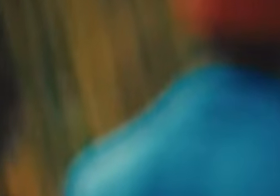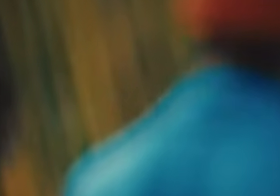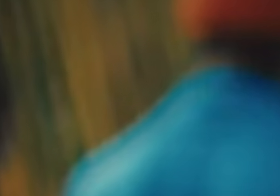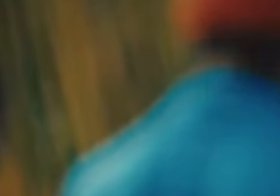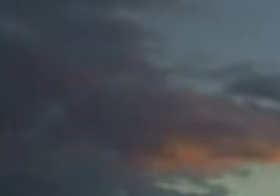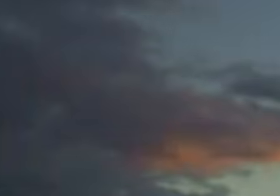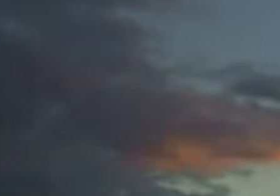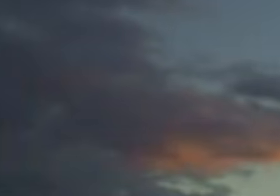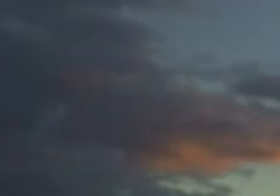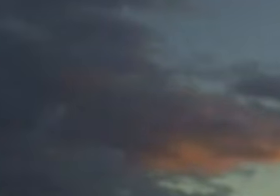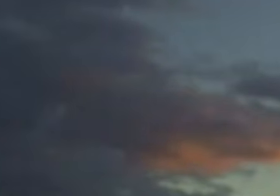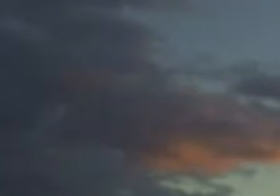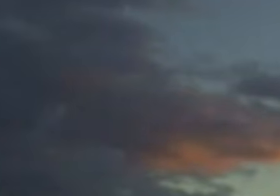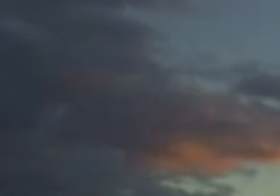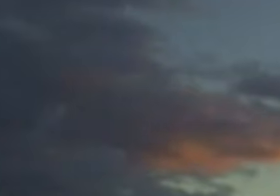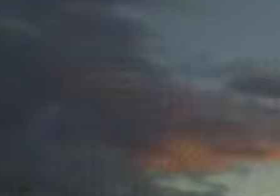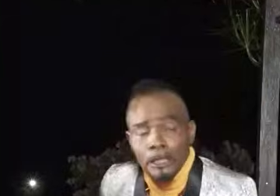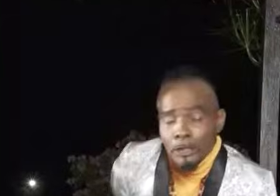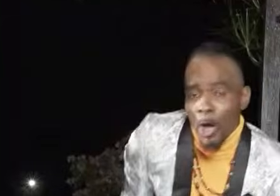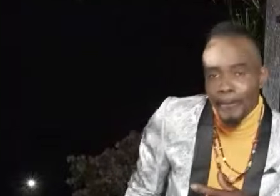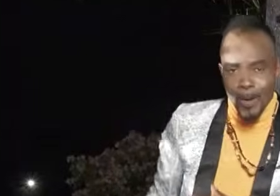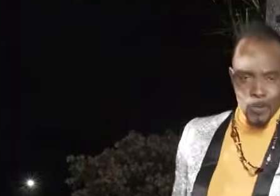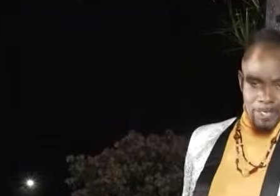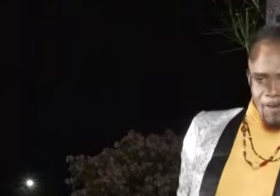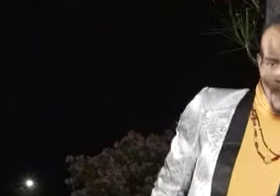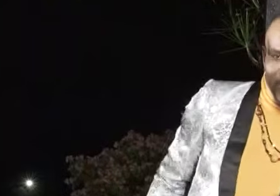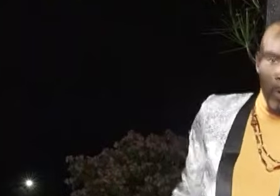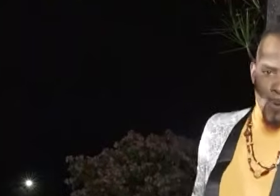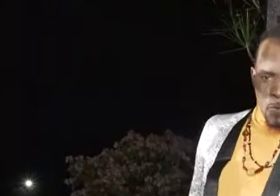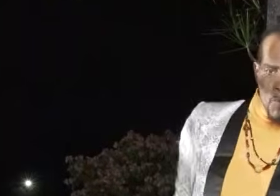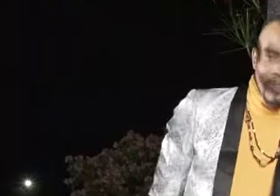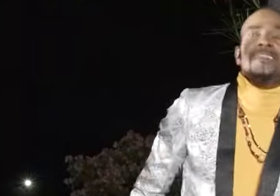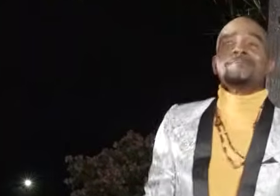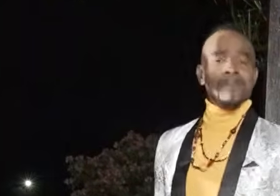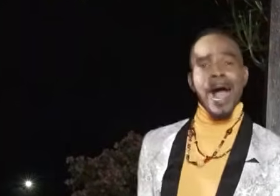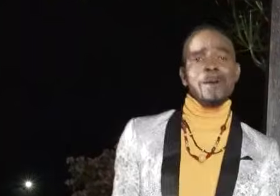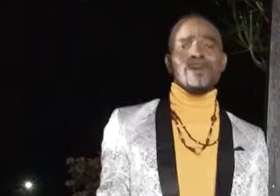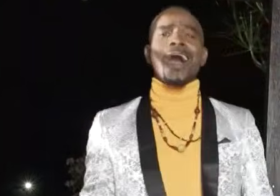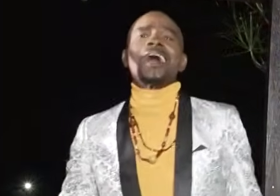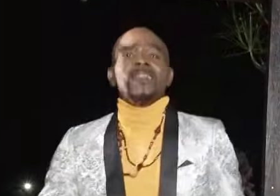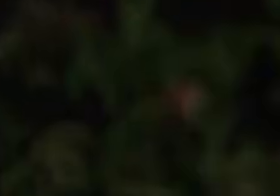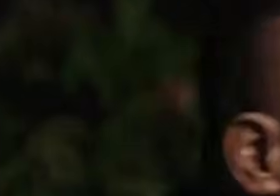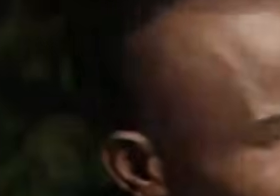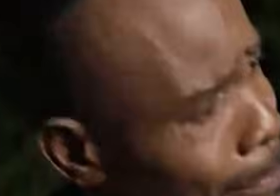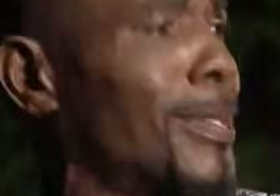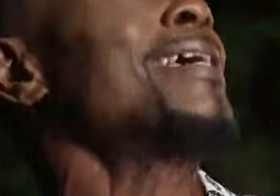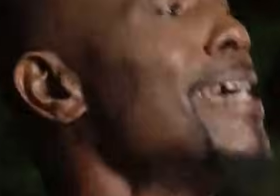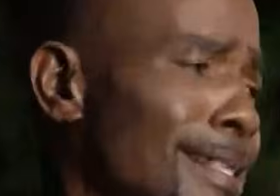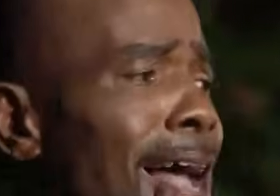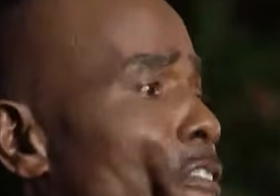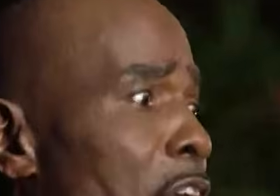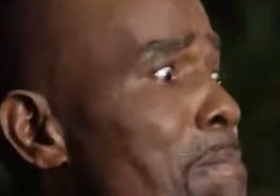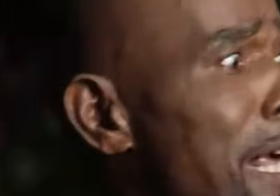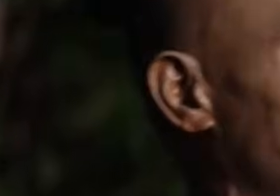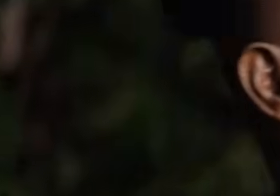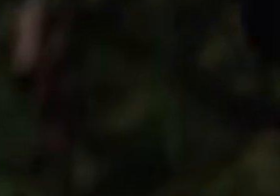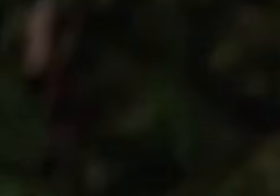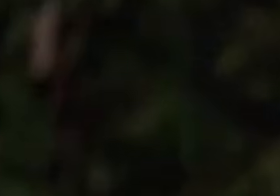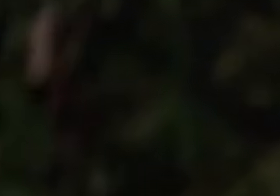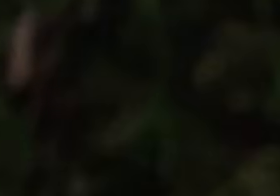back me teeth. You can call me, take it back. Your mouth are for you, mama. Your teeth are for